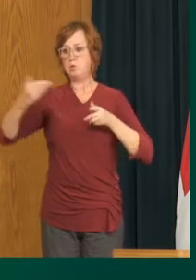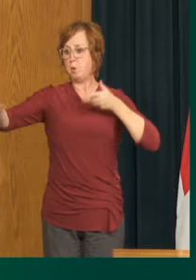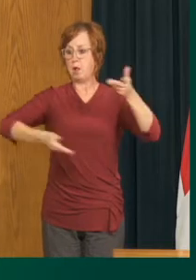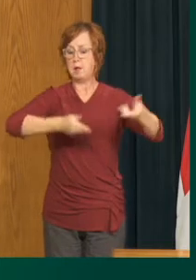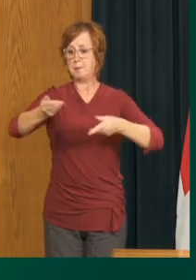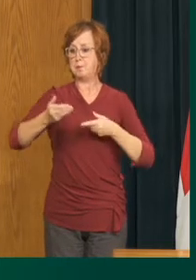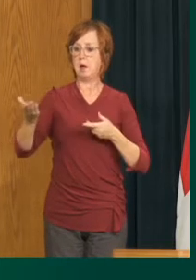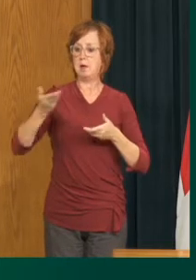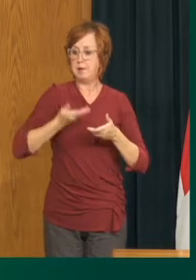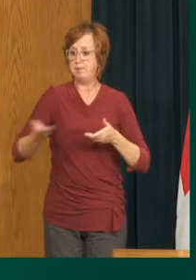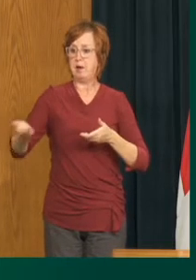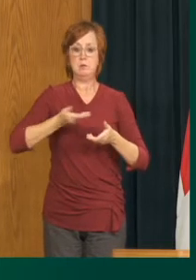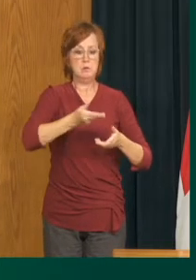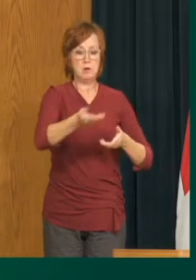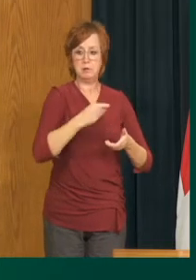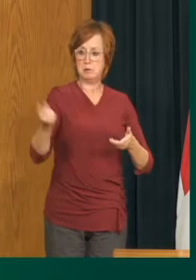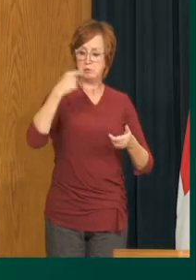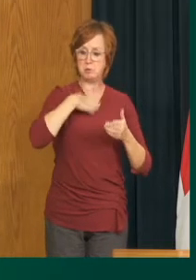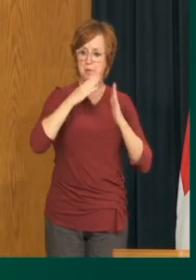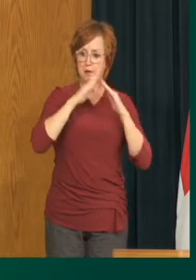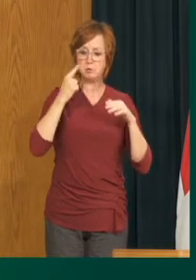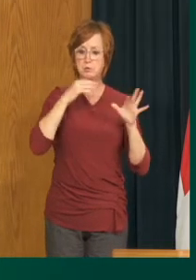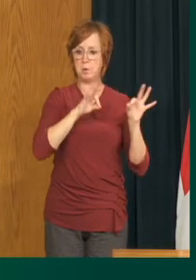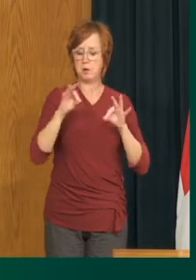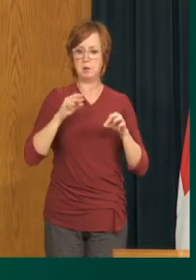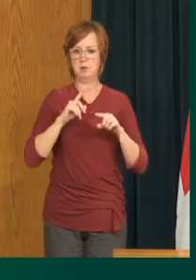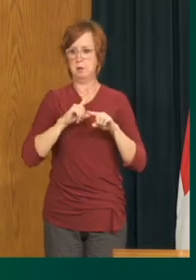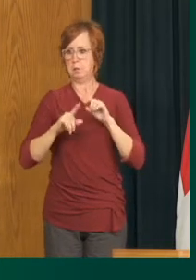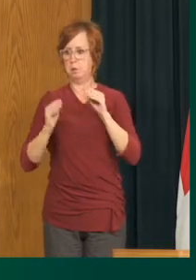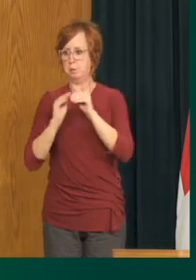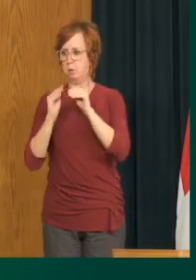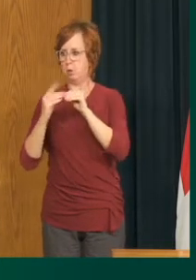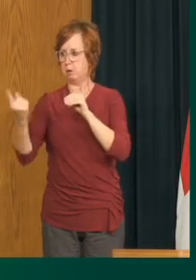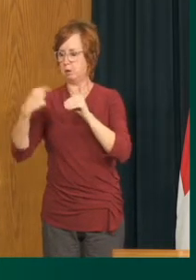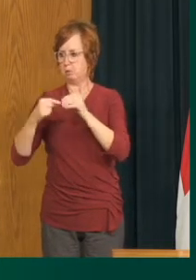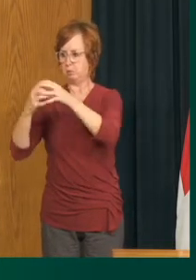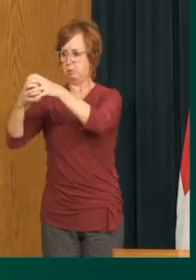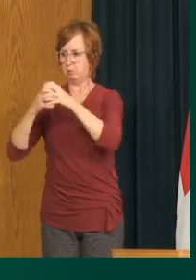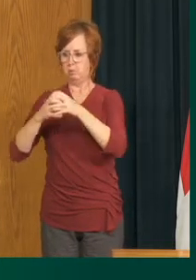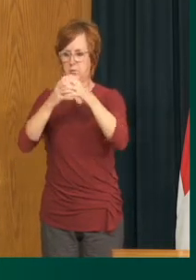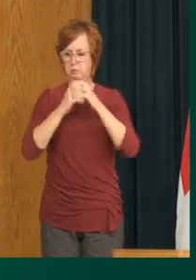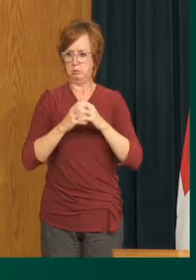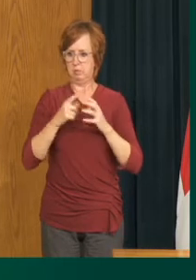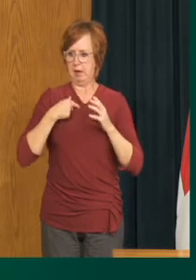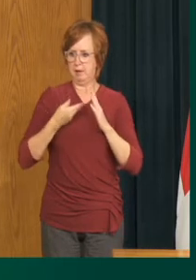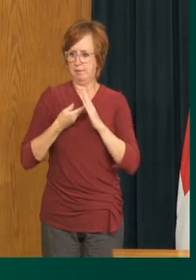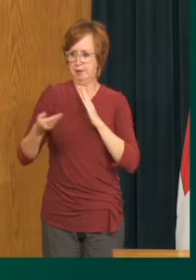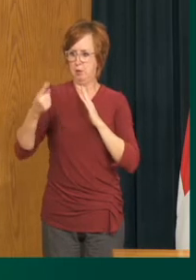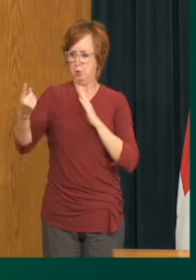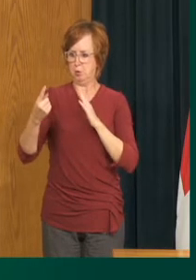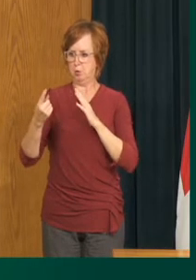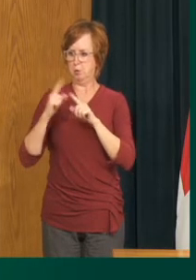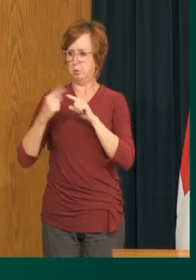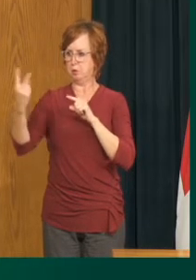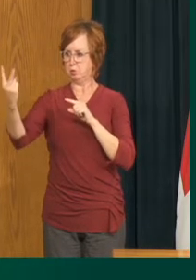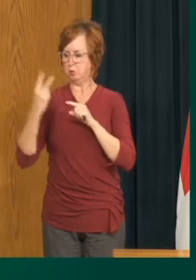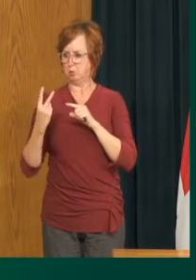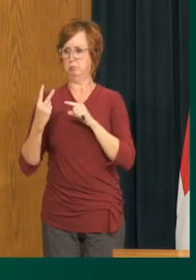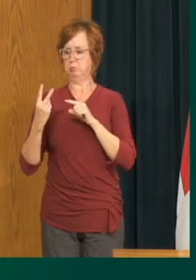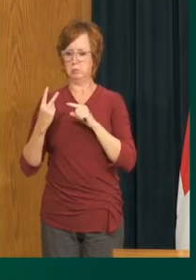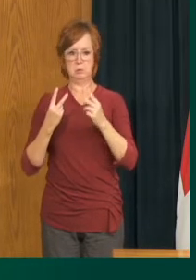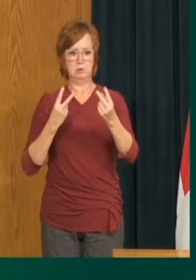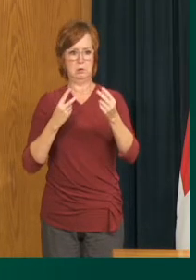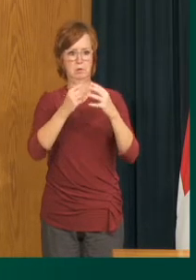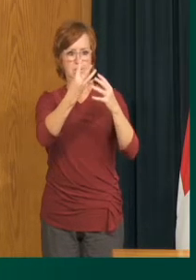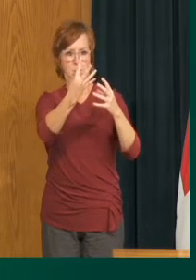up, it is difficult sometimes to, manage things, and I think we need to think ahead around that. Do we have enough space? What if more